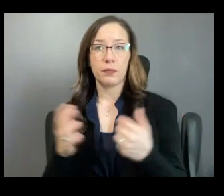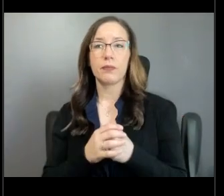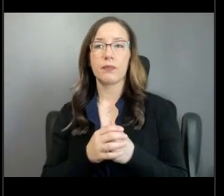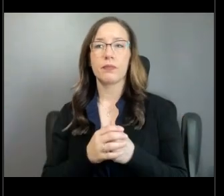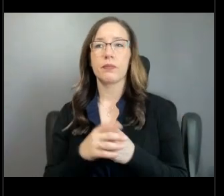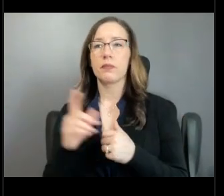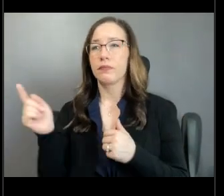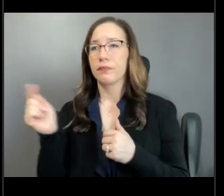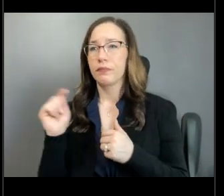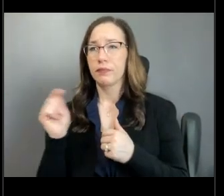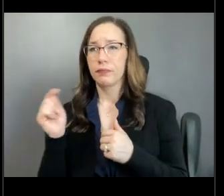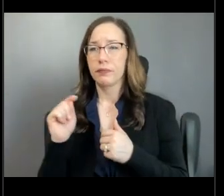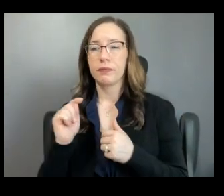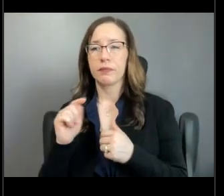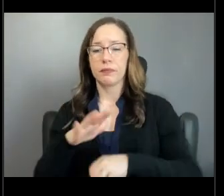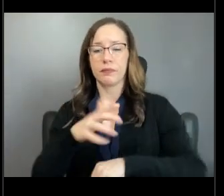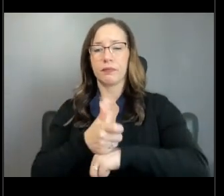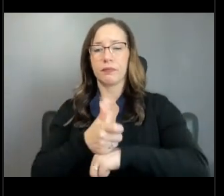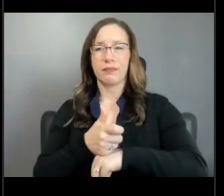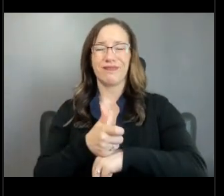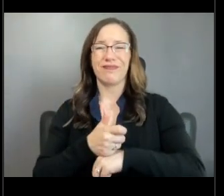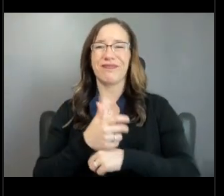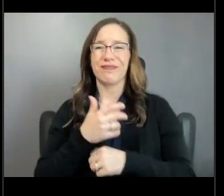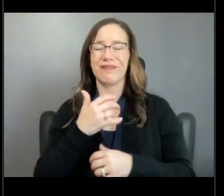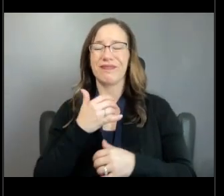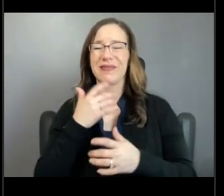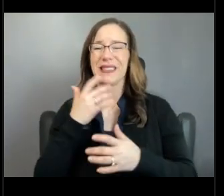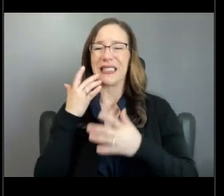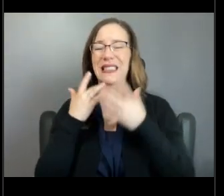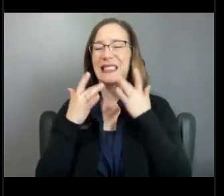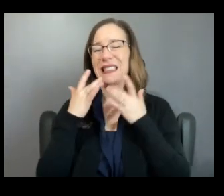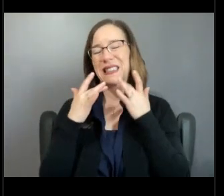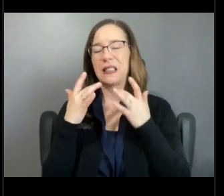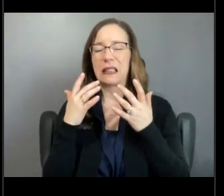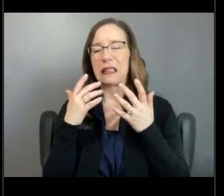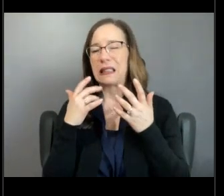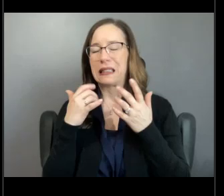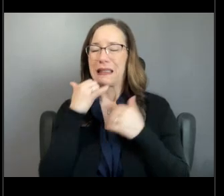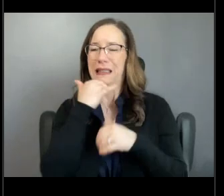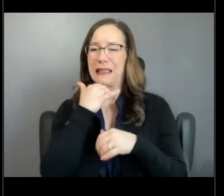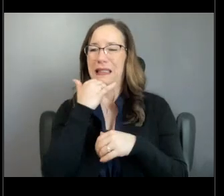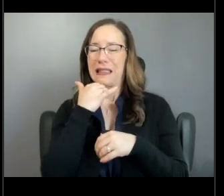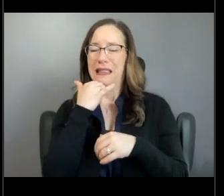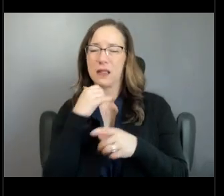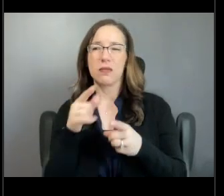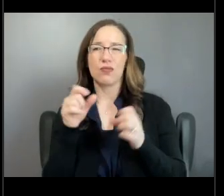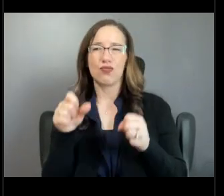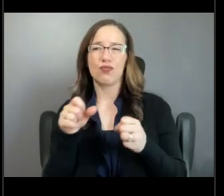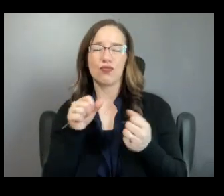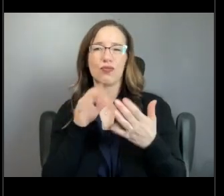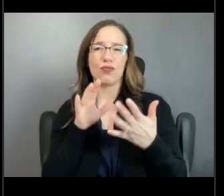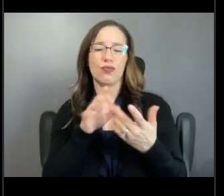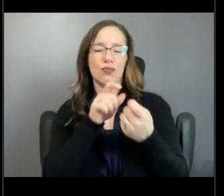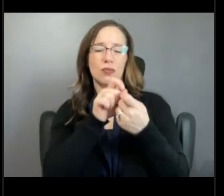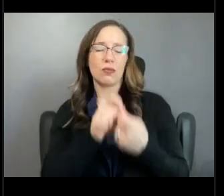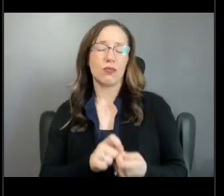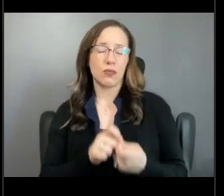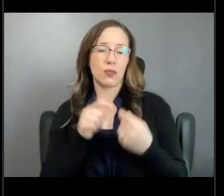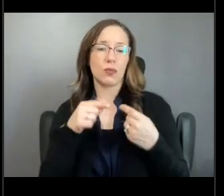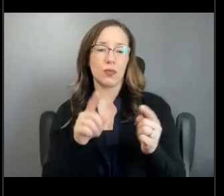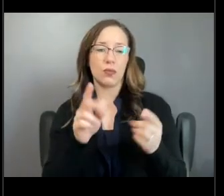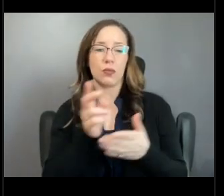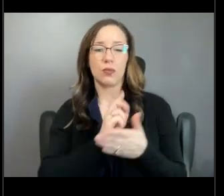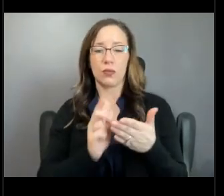Restroom fixture mounting deficiencies can be avoided by addressing specifications during the